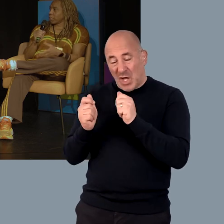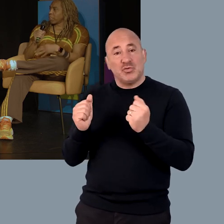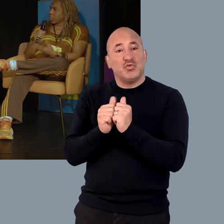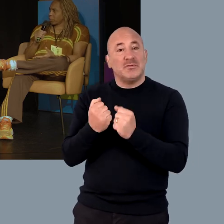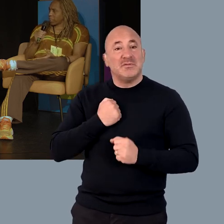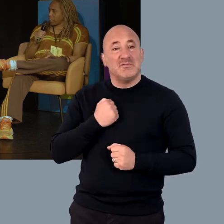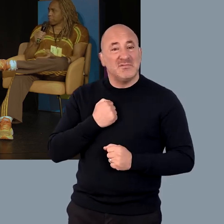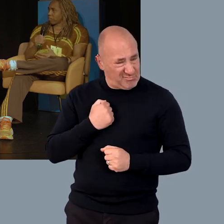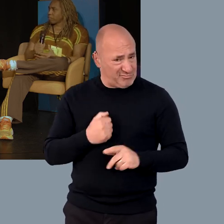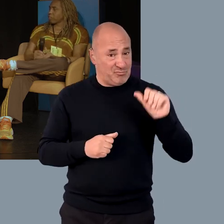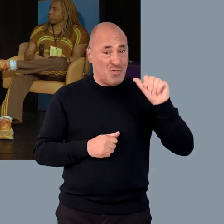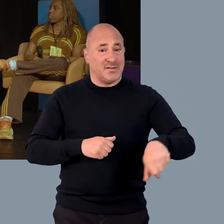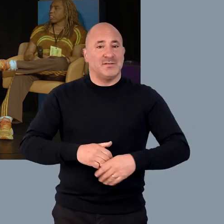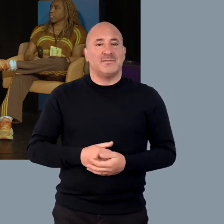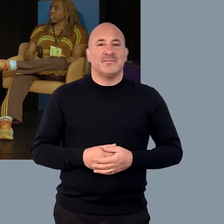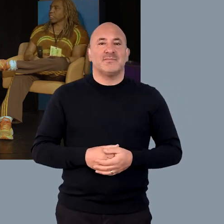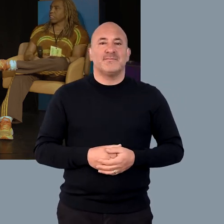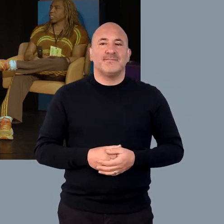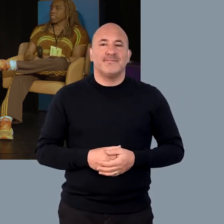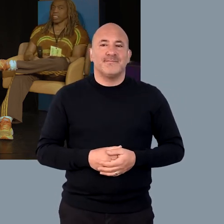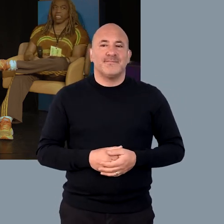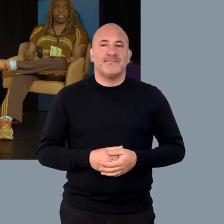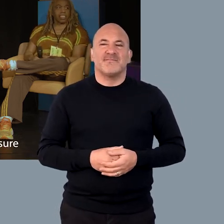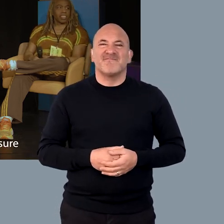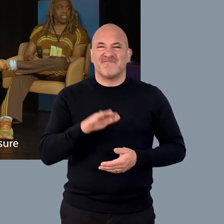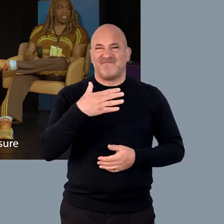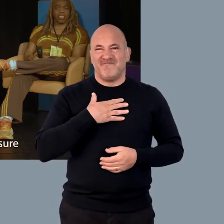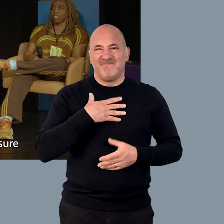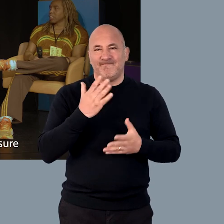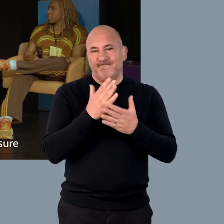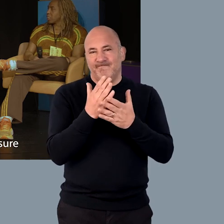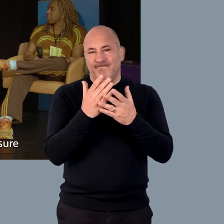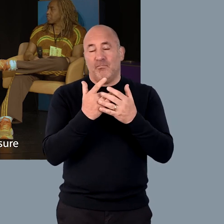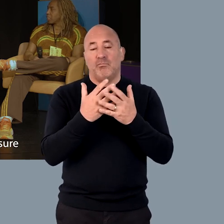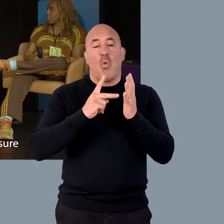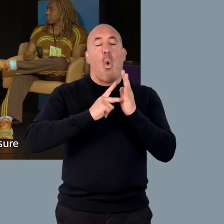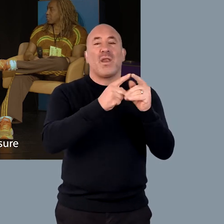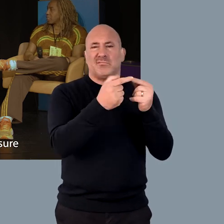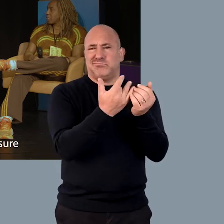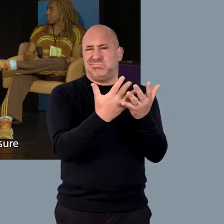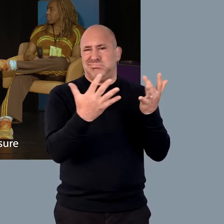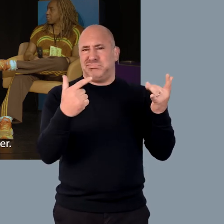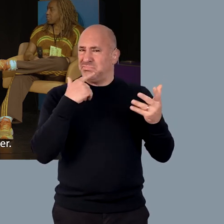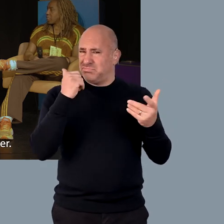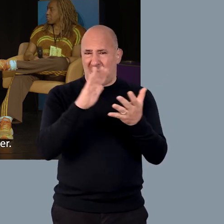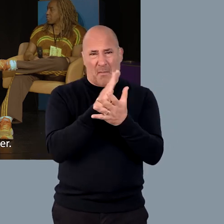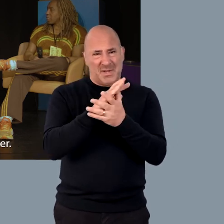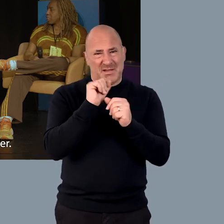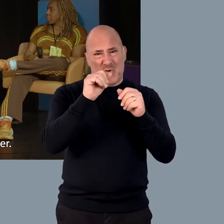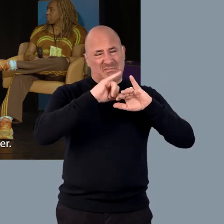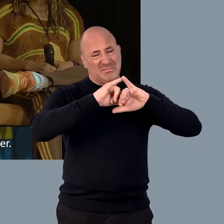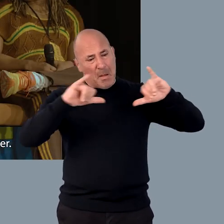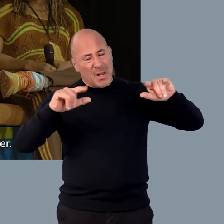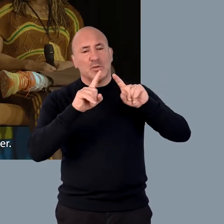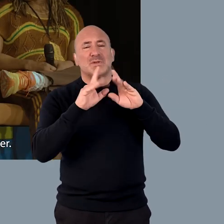yeah and customize it yeah yeah absolutely i think generally um a lot of organizations for sure would be really happy to